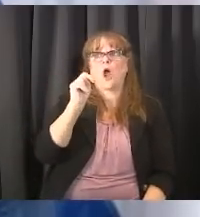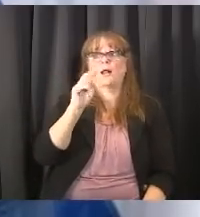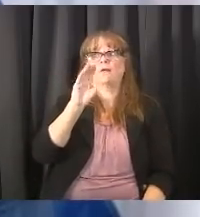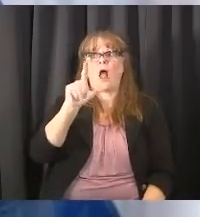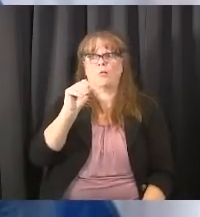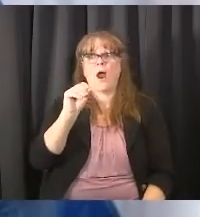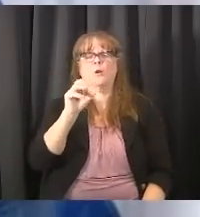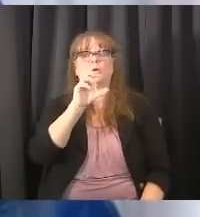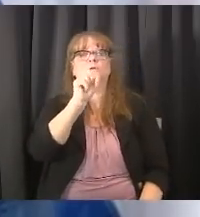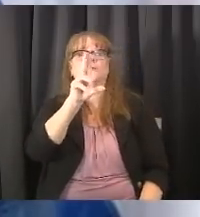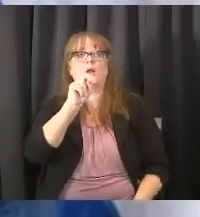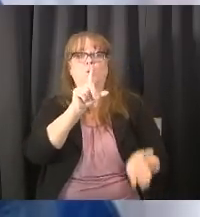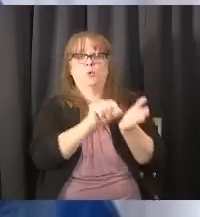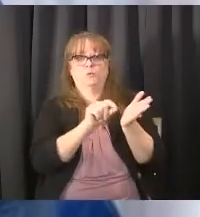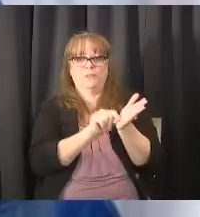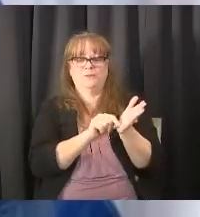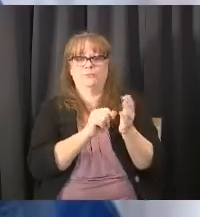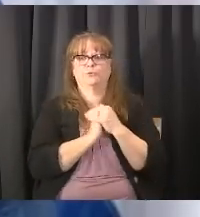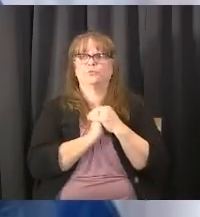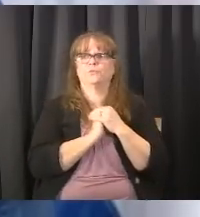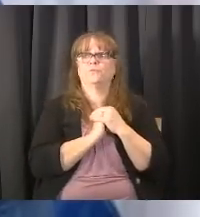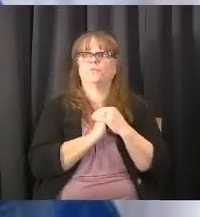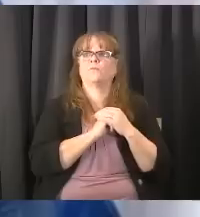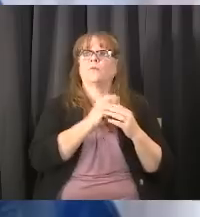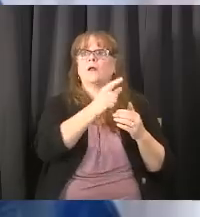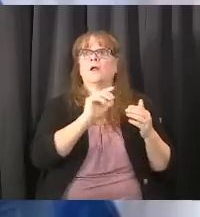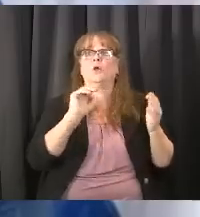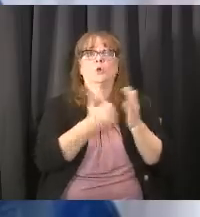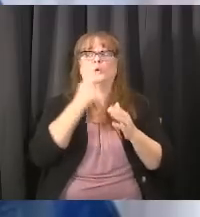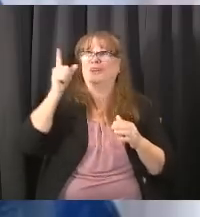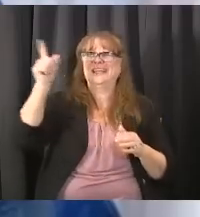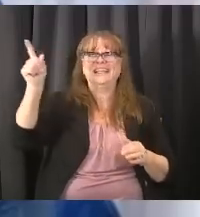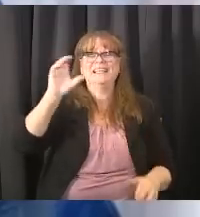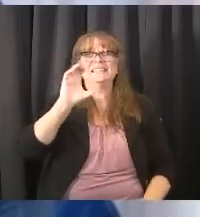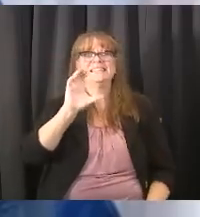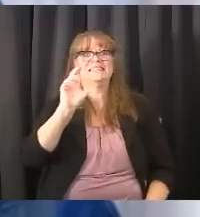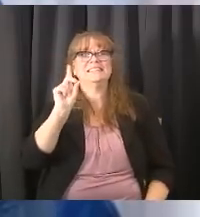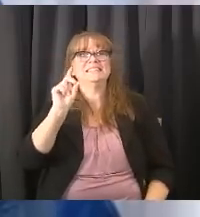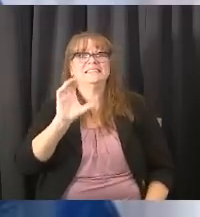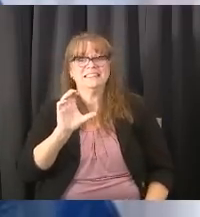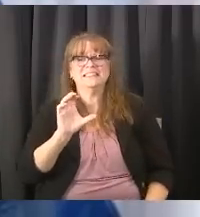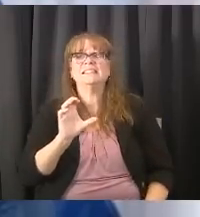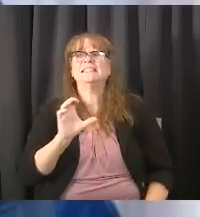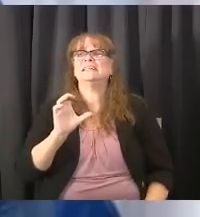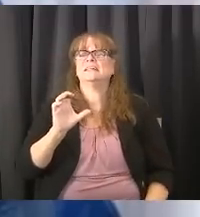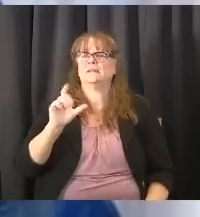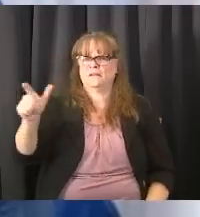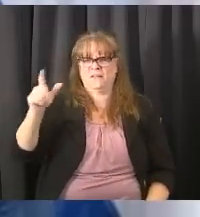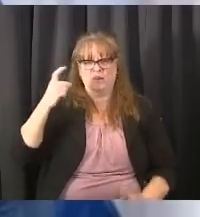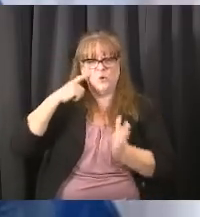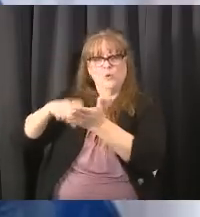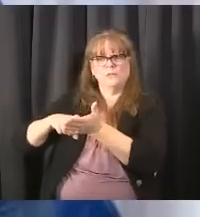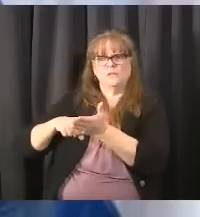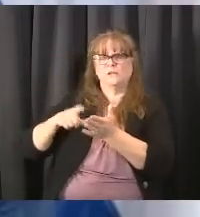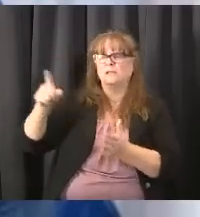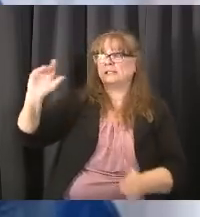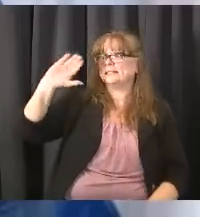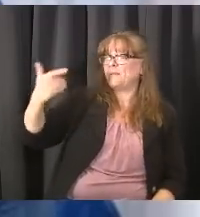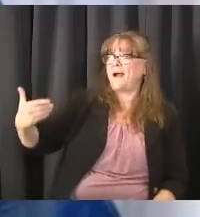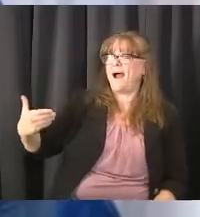guidance, it also appears that there will be greater priority for adults of any age with underlying